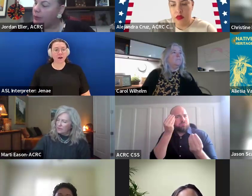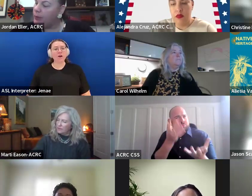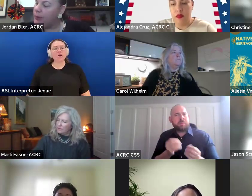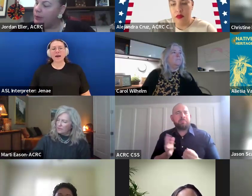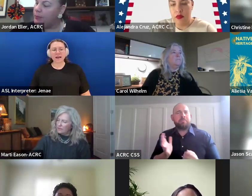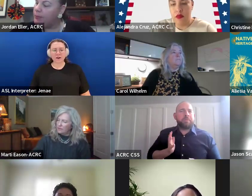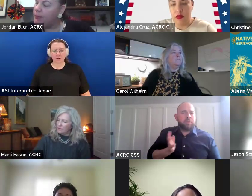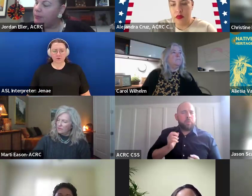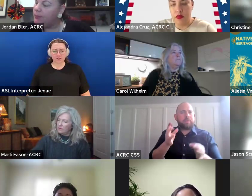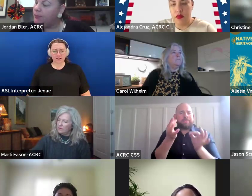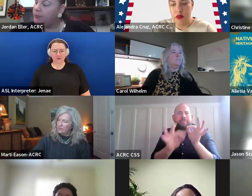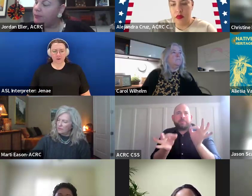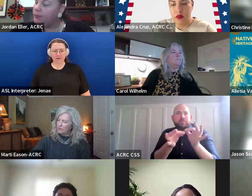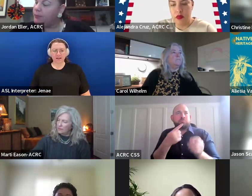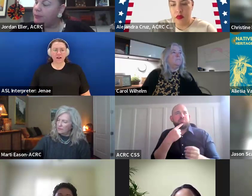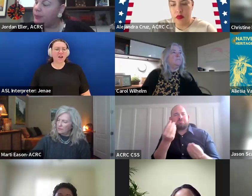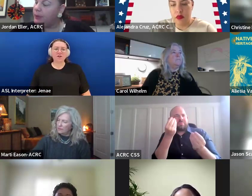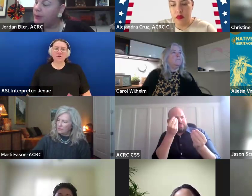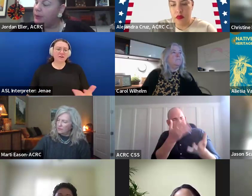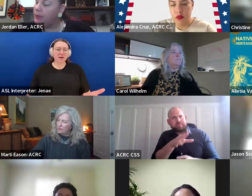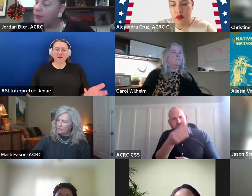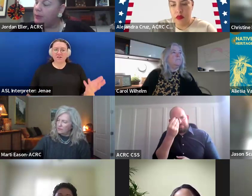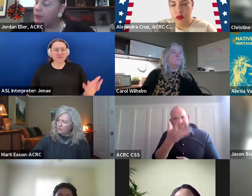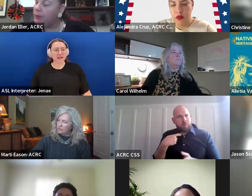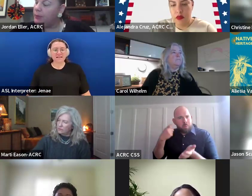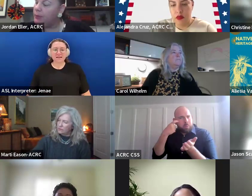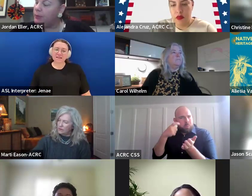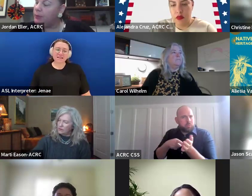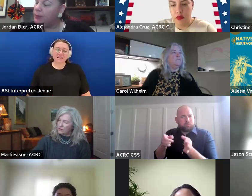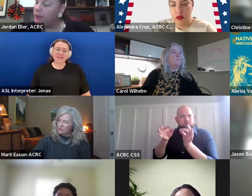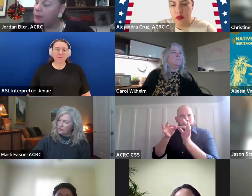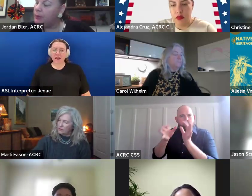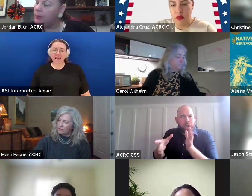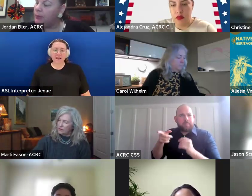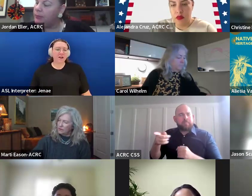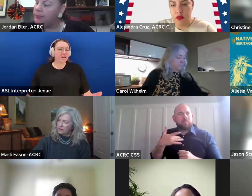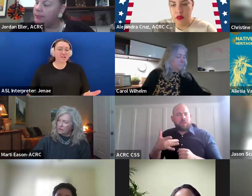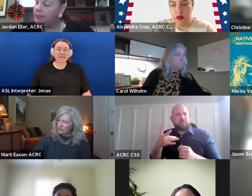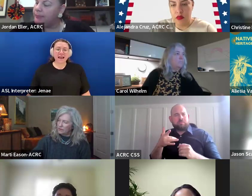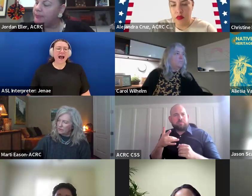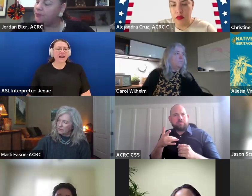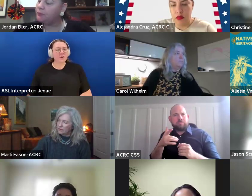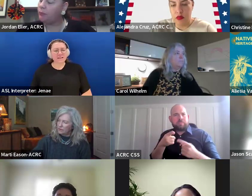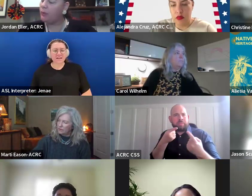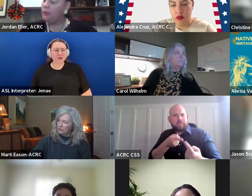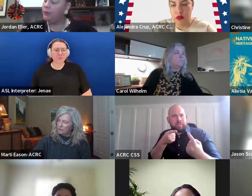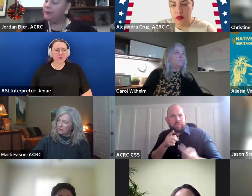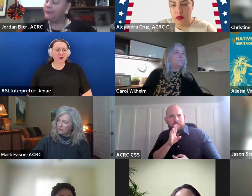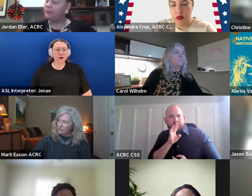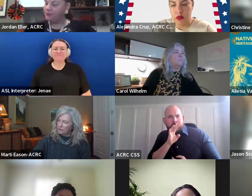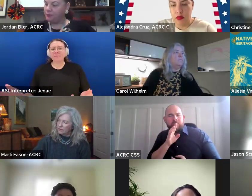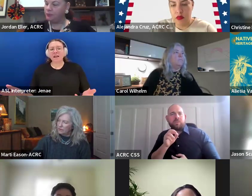notice that. Go ahead and approach the deaf person. You can just say something simple and polite. You just say, I noticed